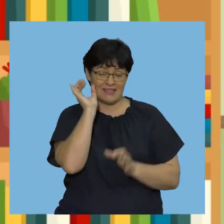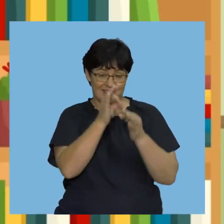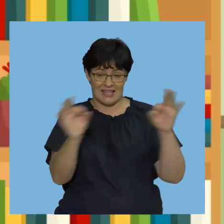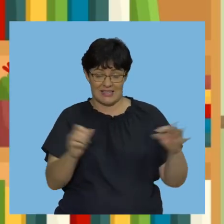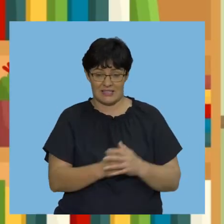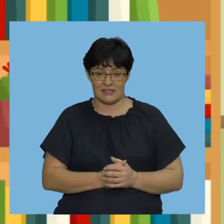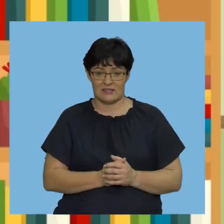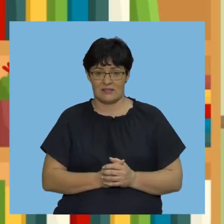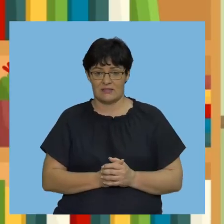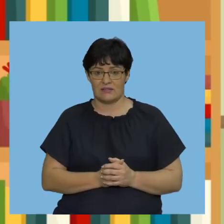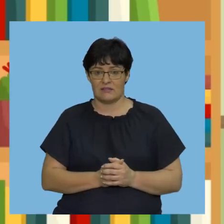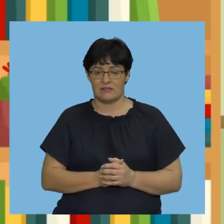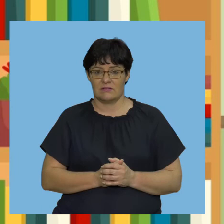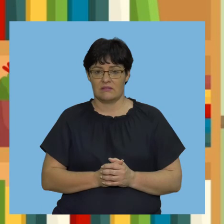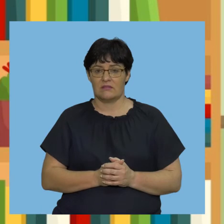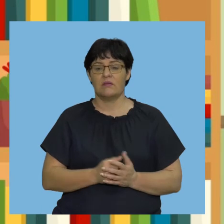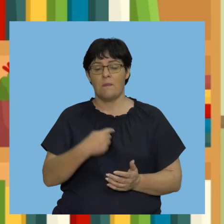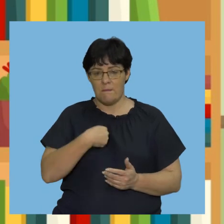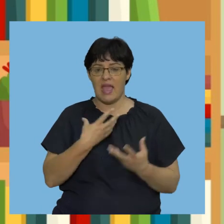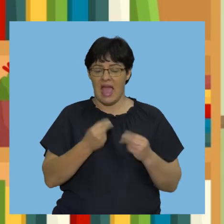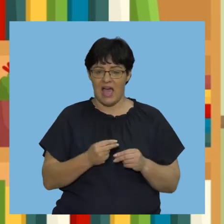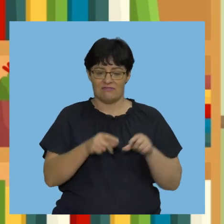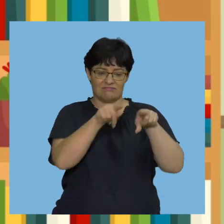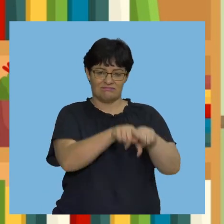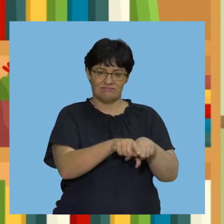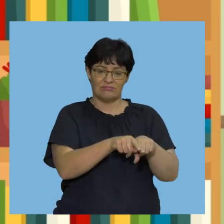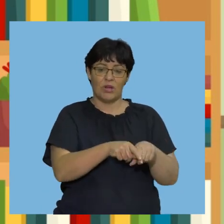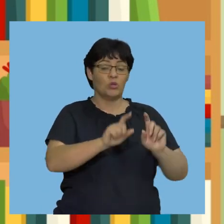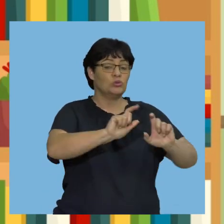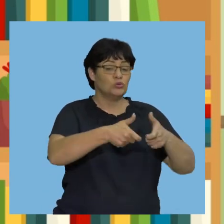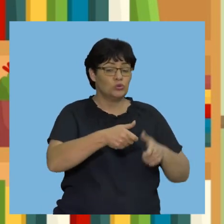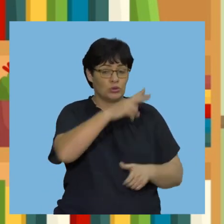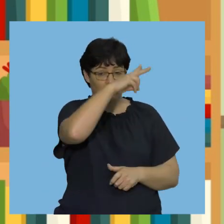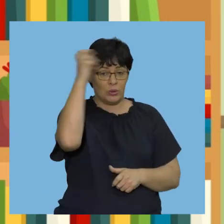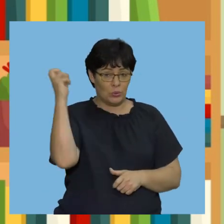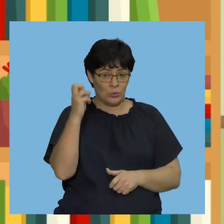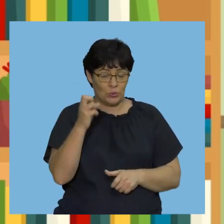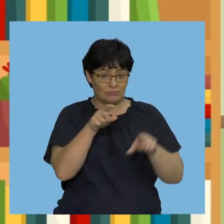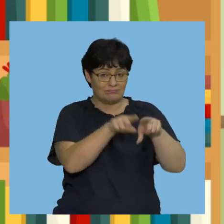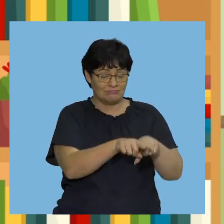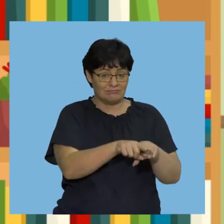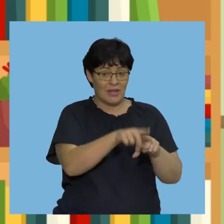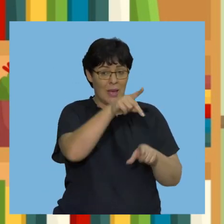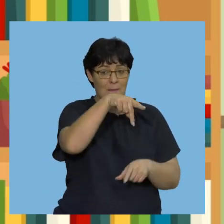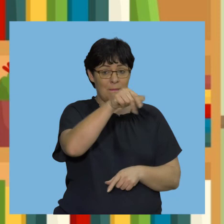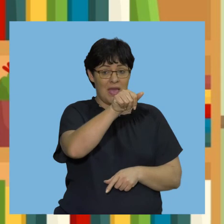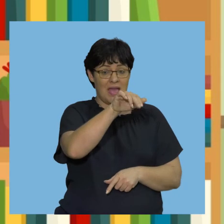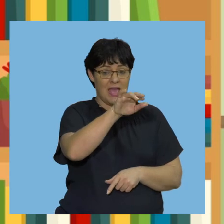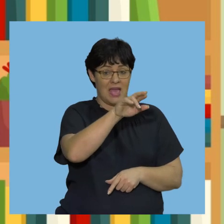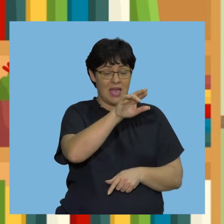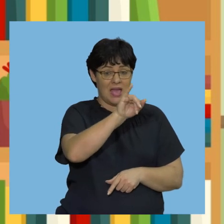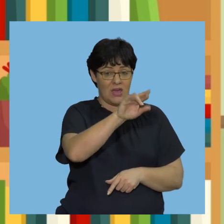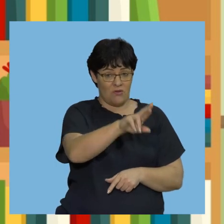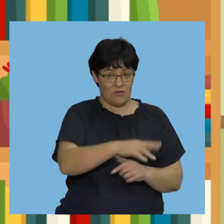to this sentence. I have a pair of blue shoes. Did you hear the word pair in that sentence?